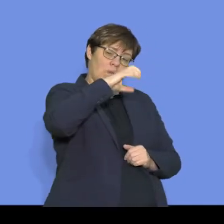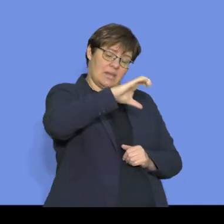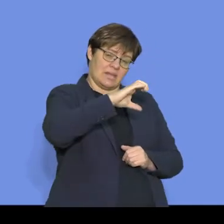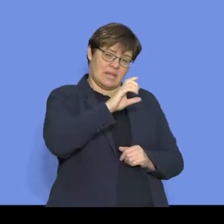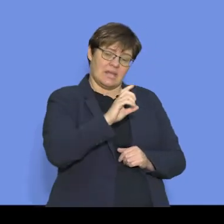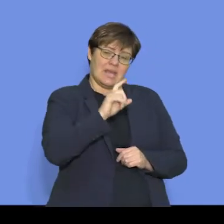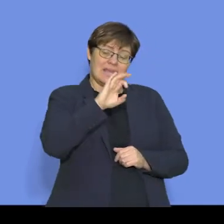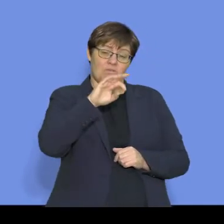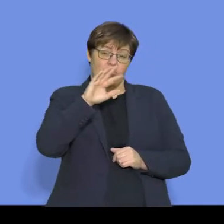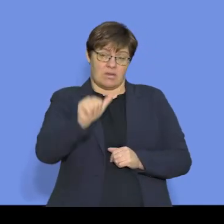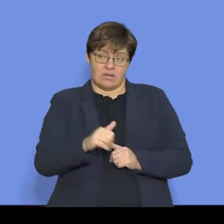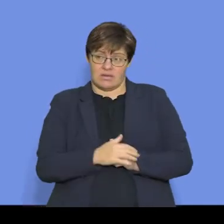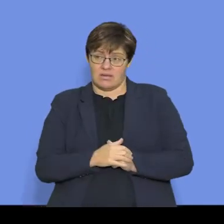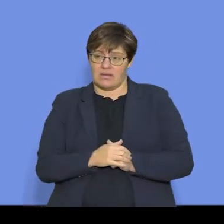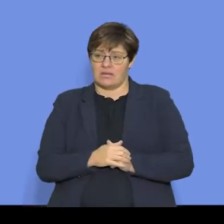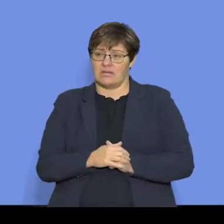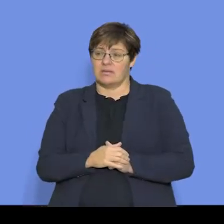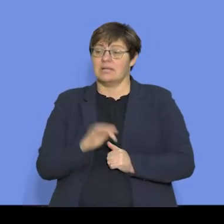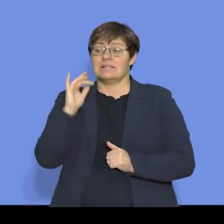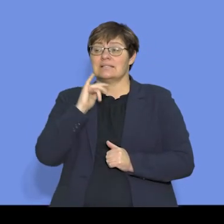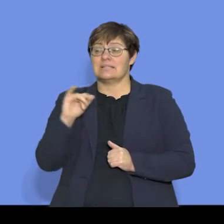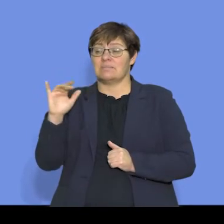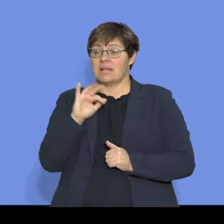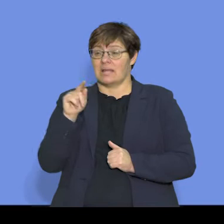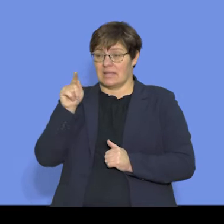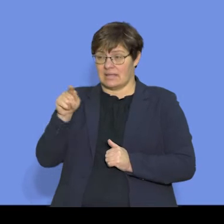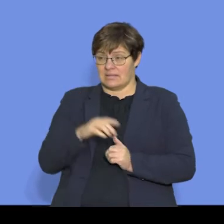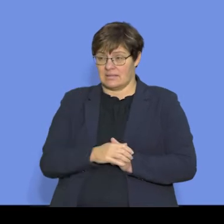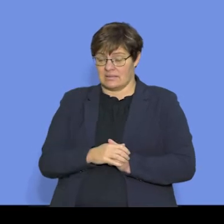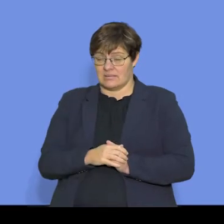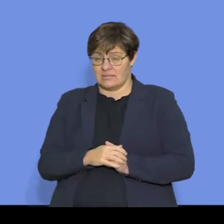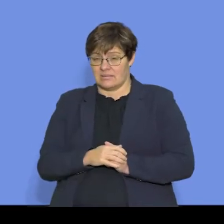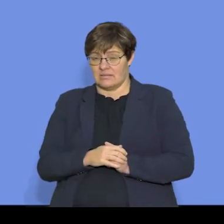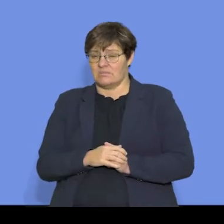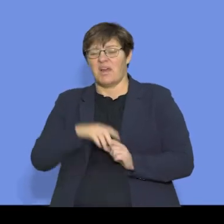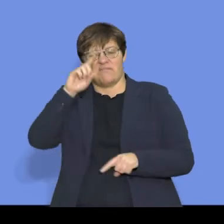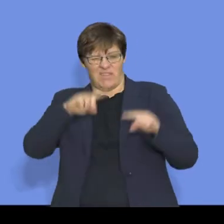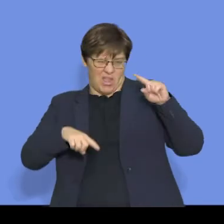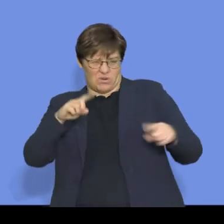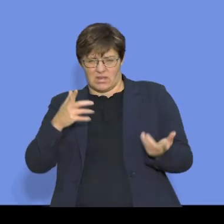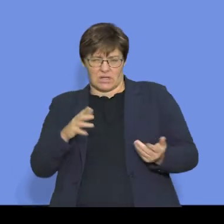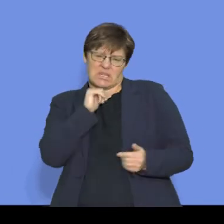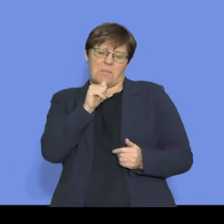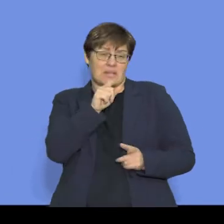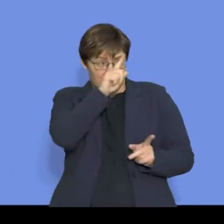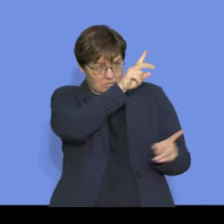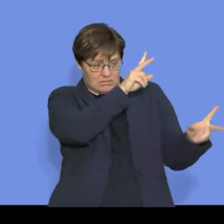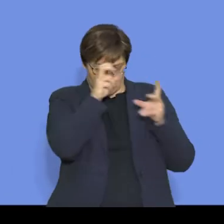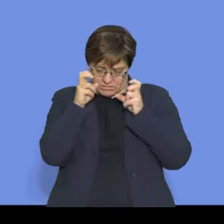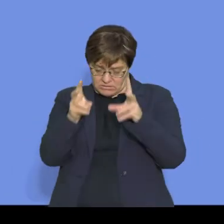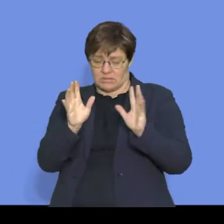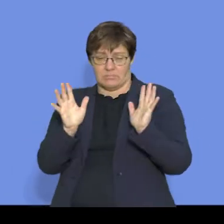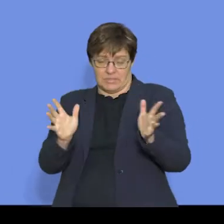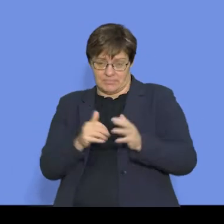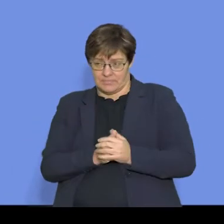era. Remember, the spelling of Cenozoic can vary. Don't let that upset